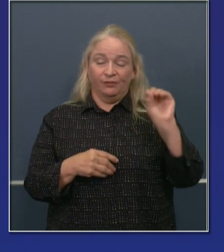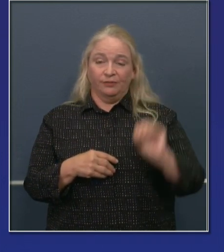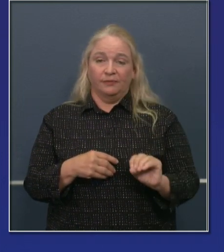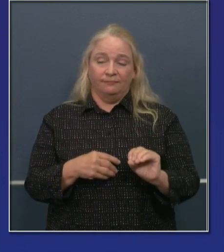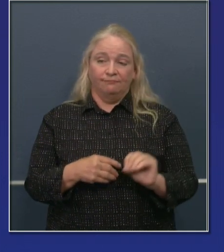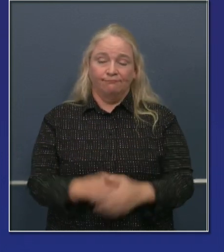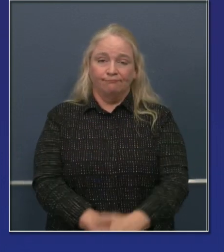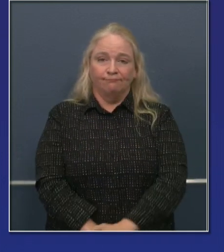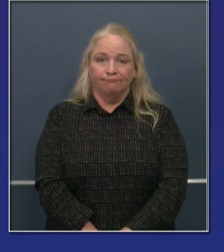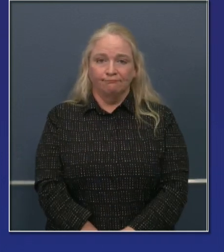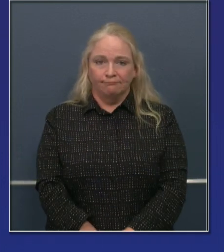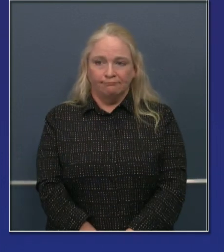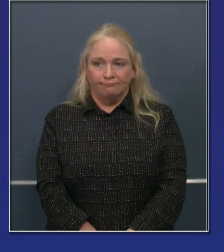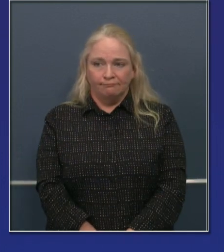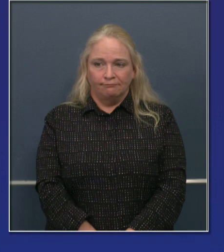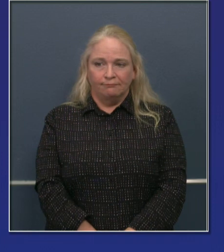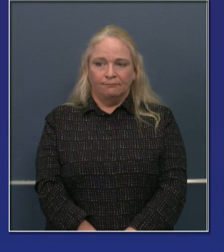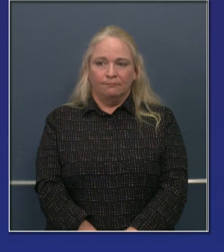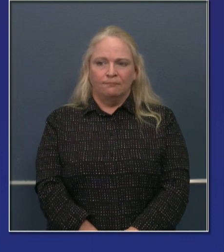we tested over